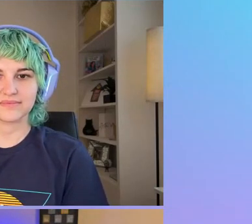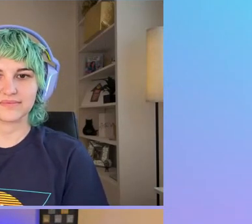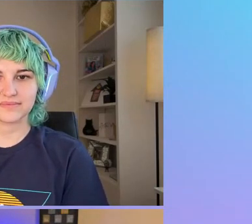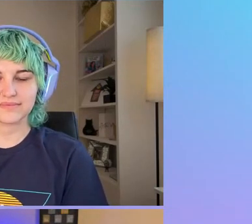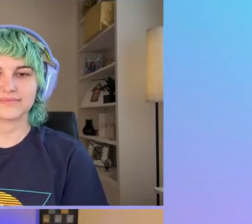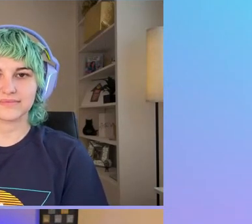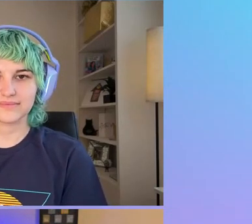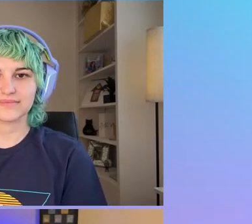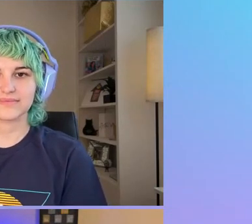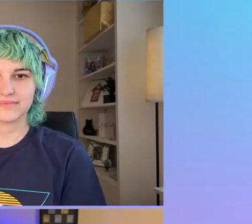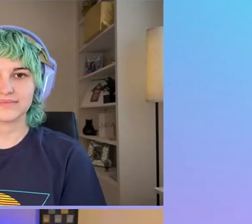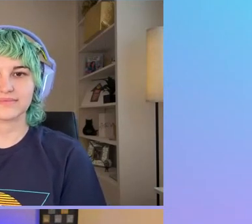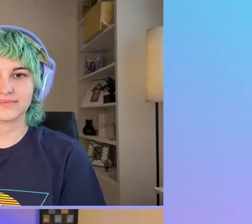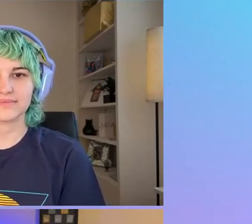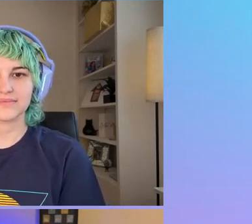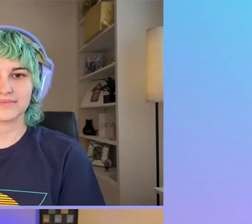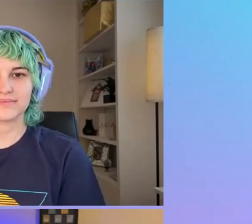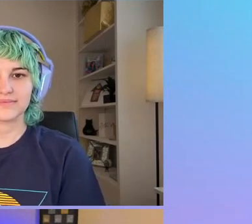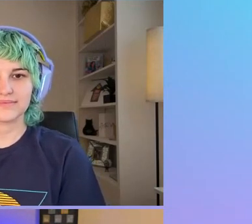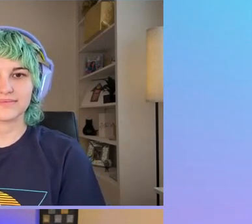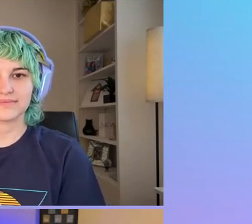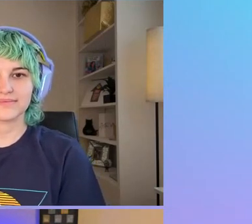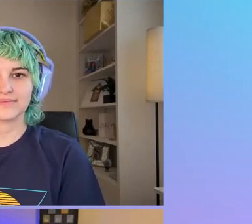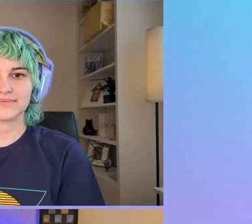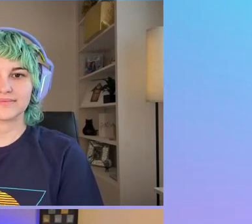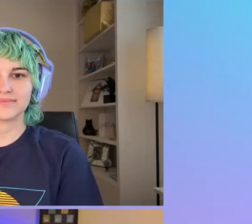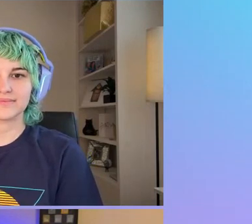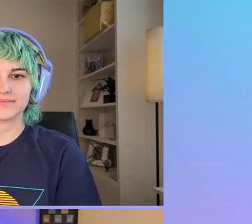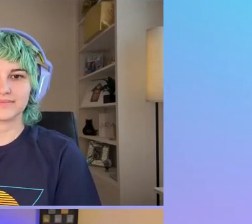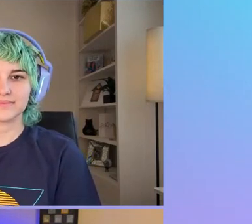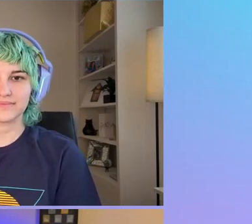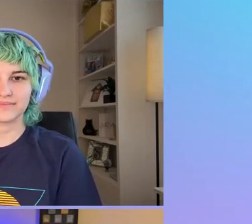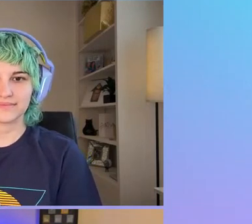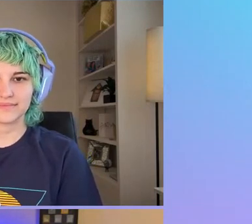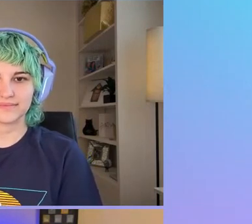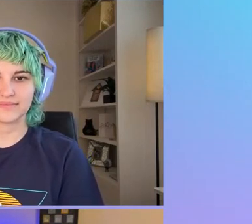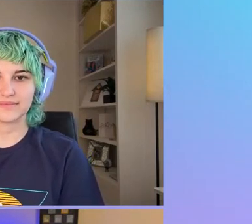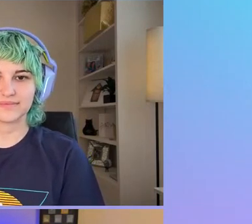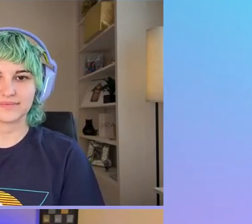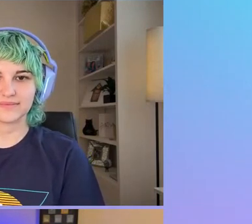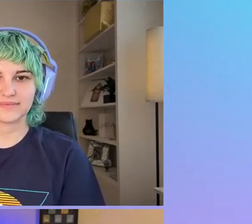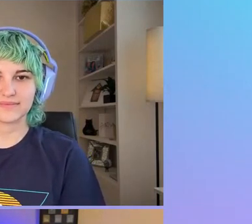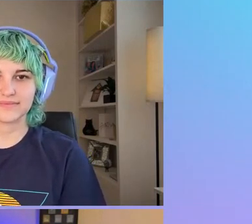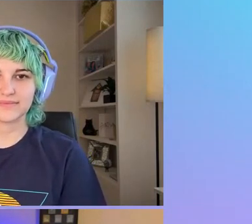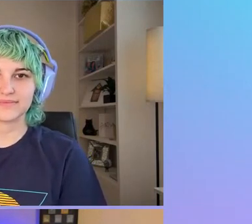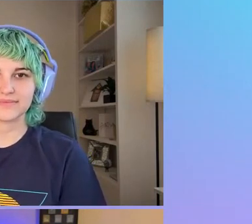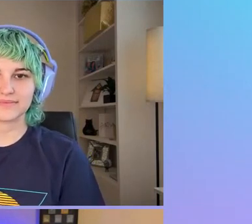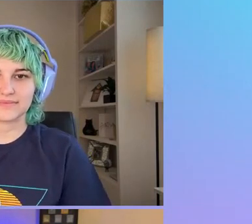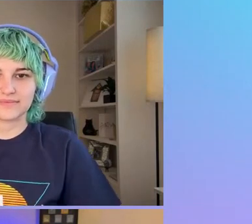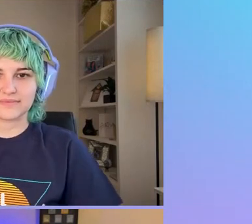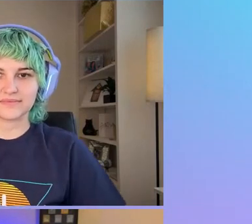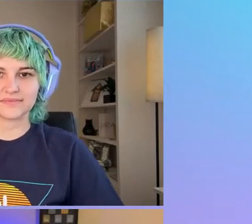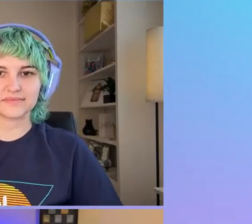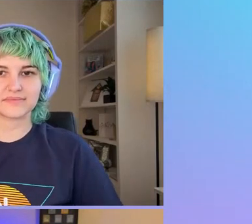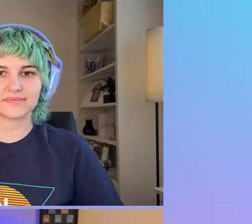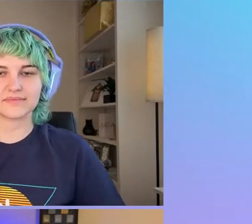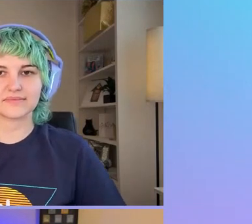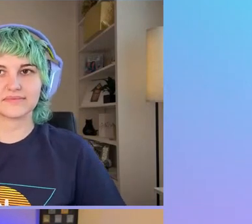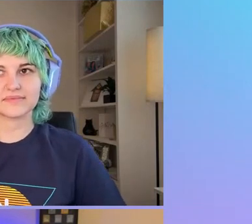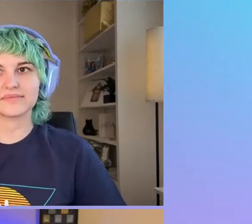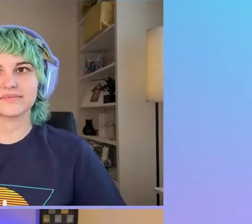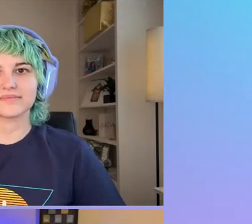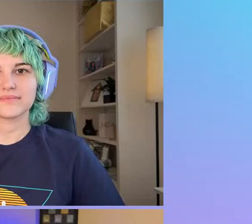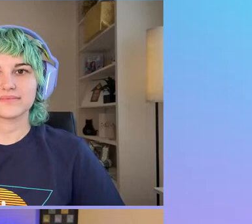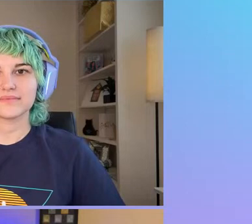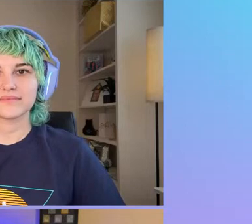Pro. Just, because we are already in the browser, we're able to grab all that information that we need automatically, and we're already